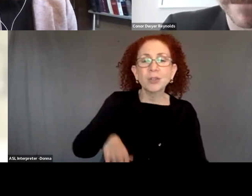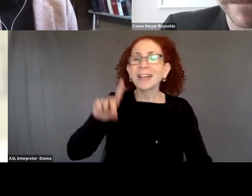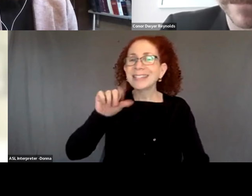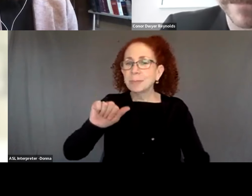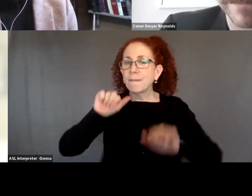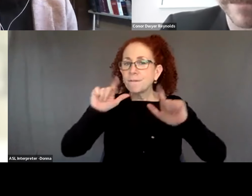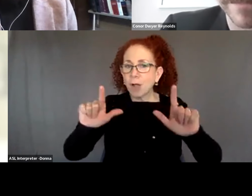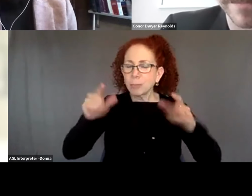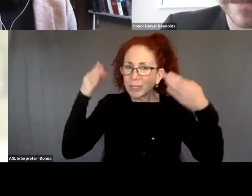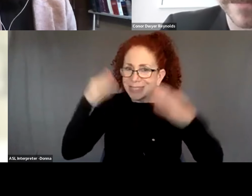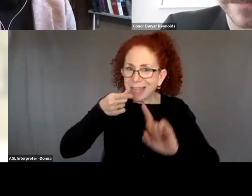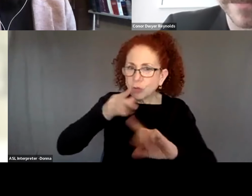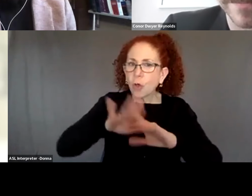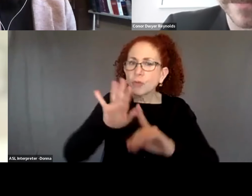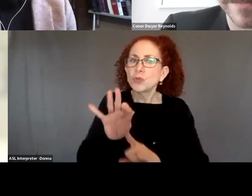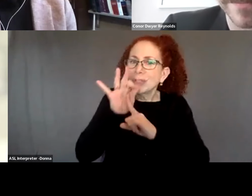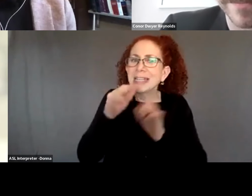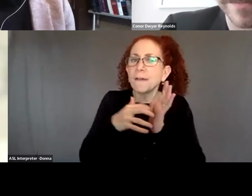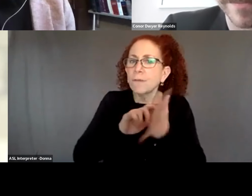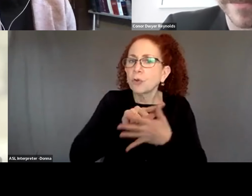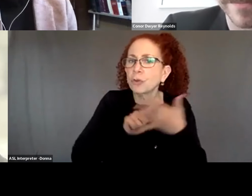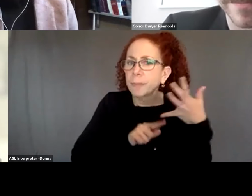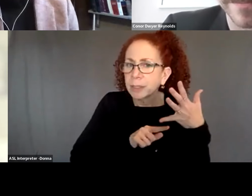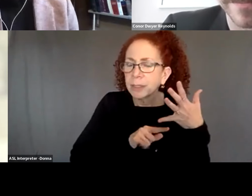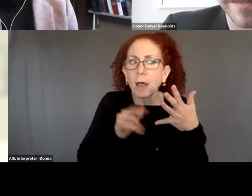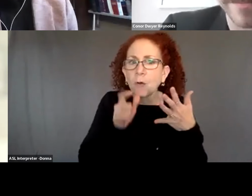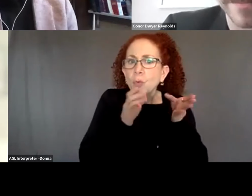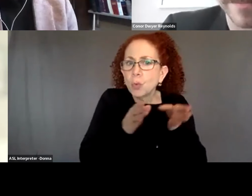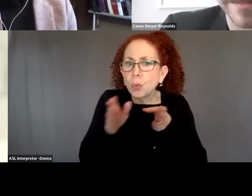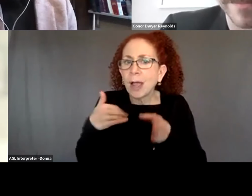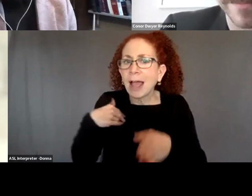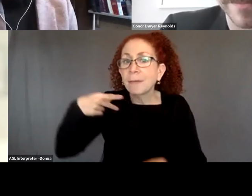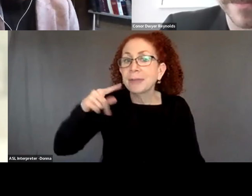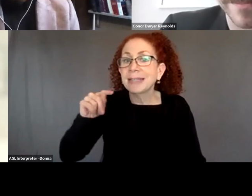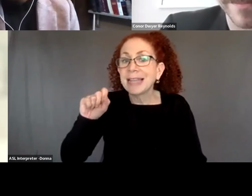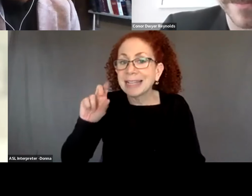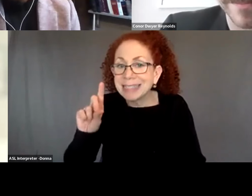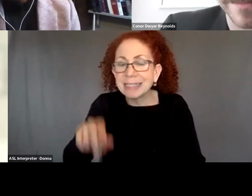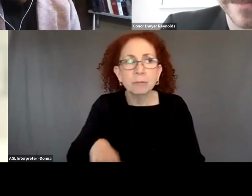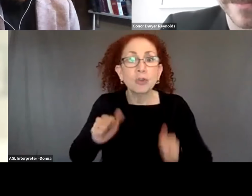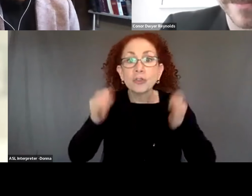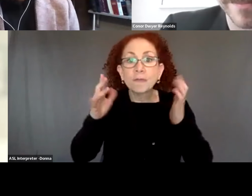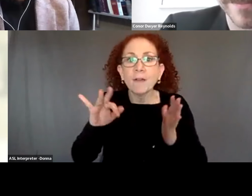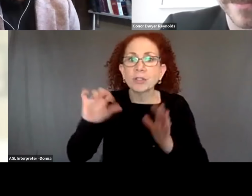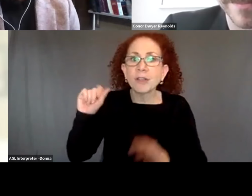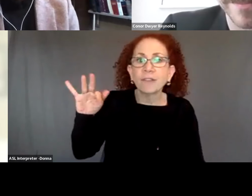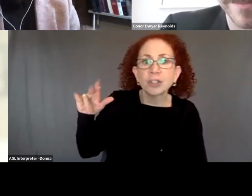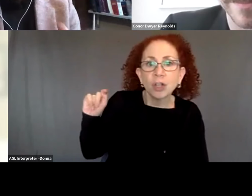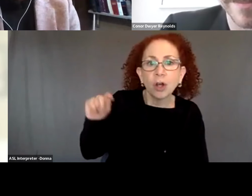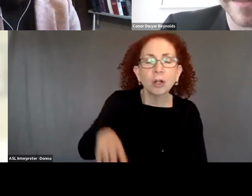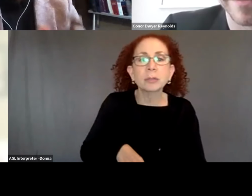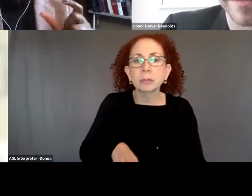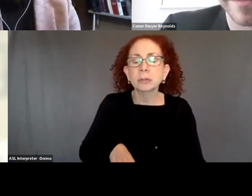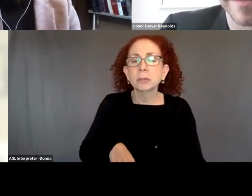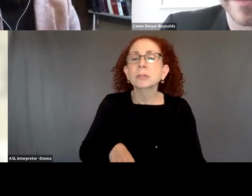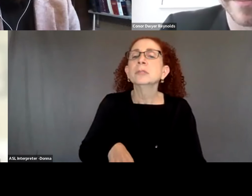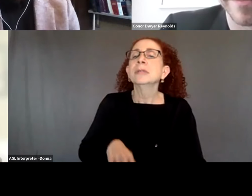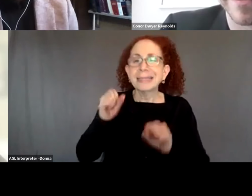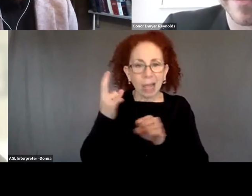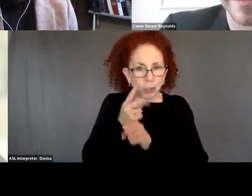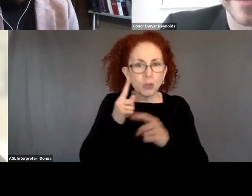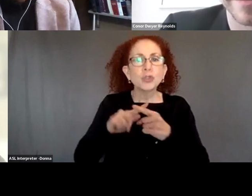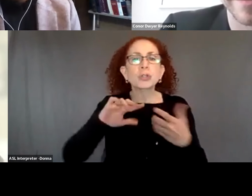centering in on the unique vulnerabilities of individuals with PTSD, of survivors of assaults, can be used to disrupt